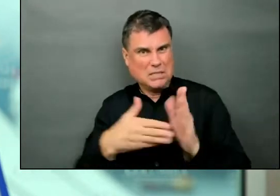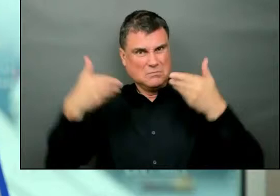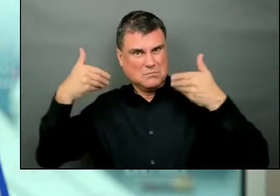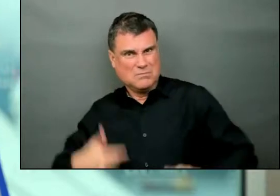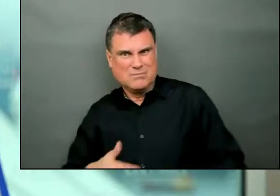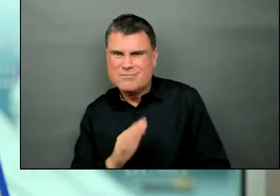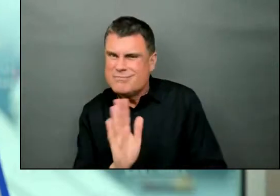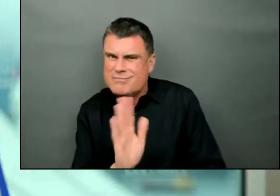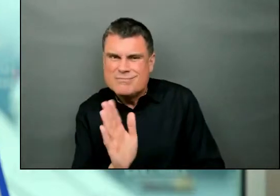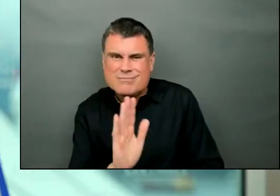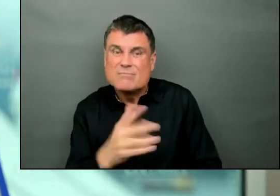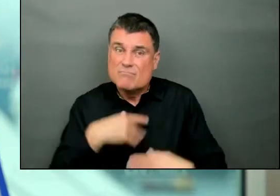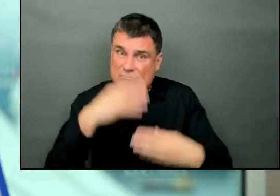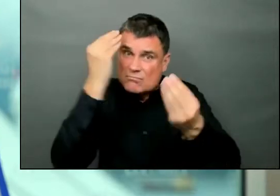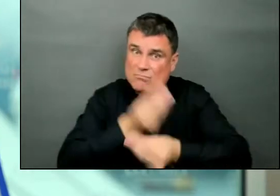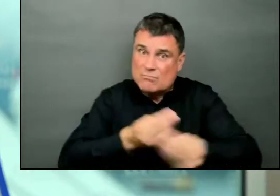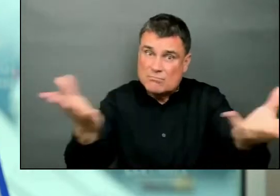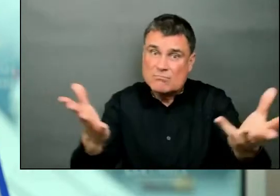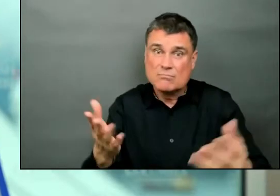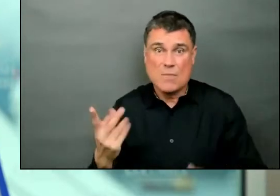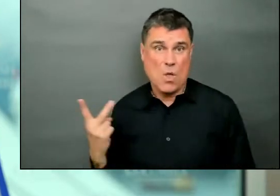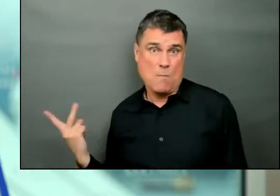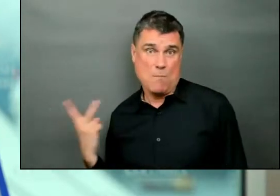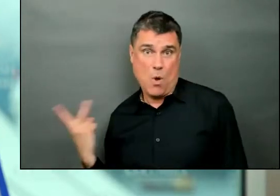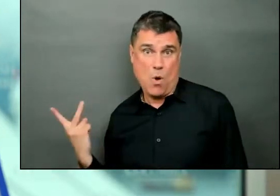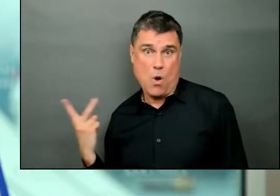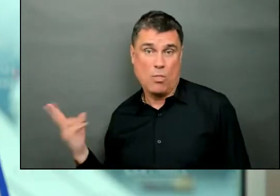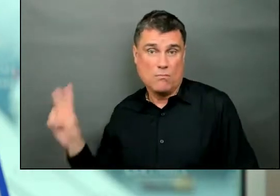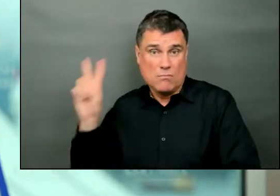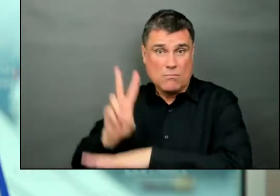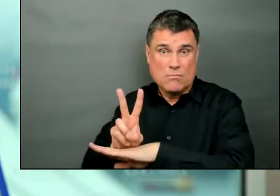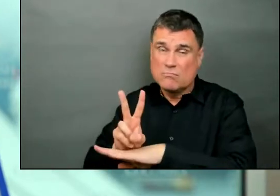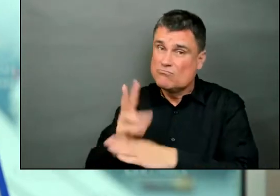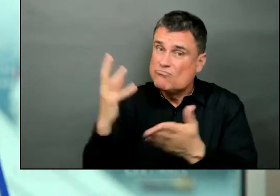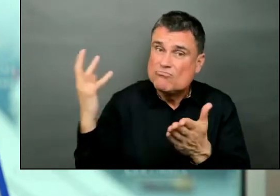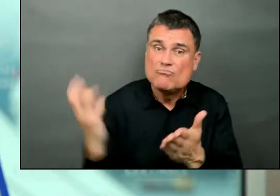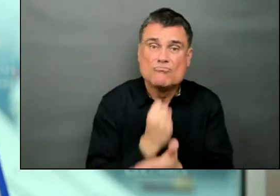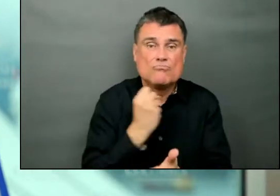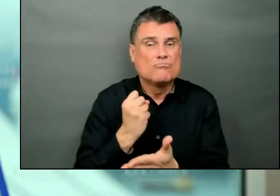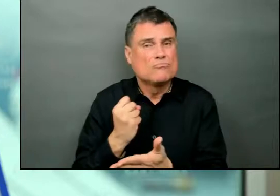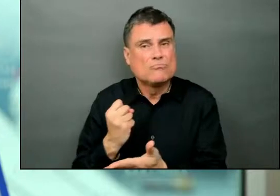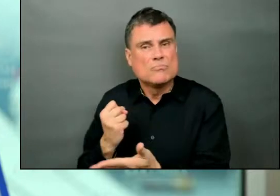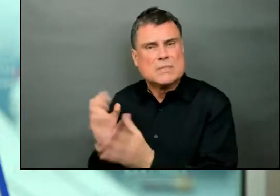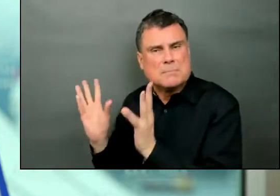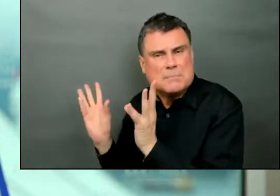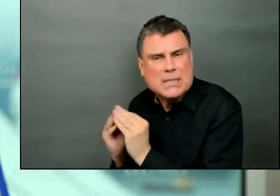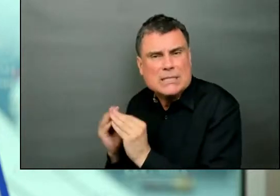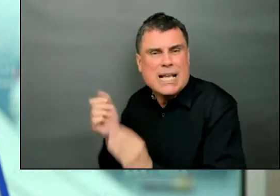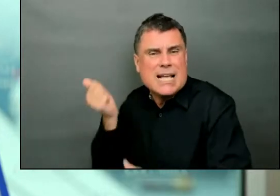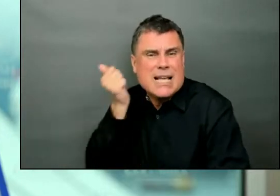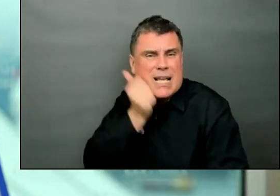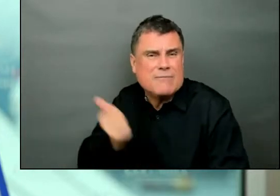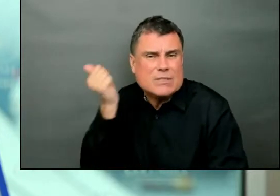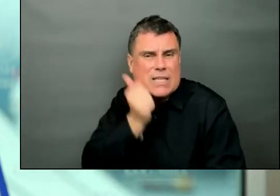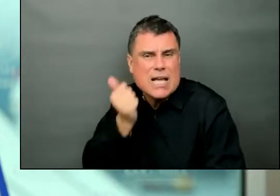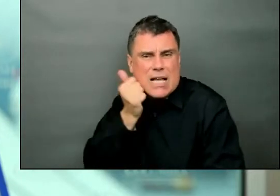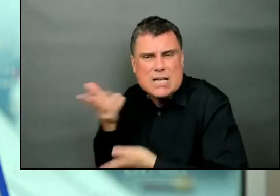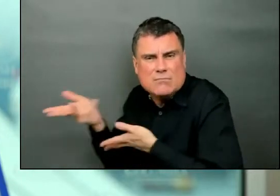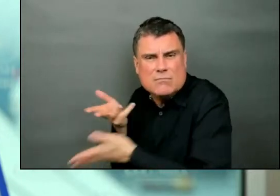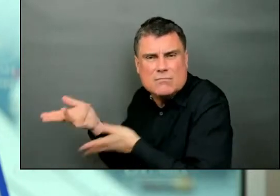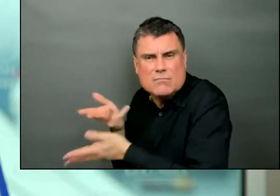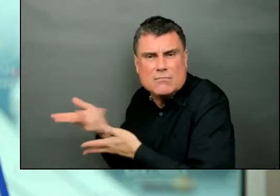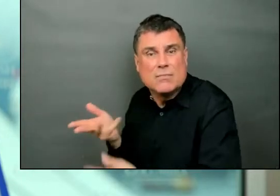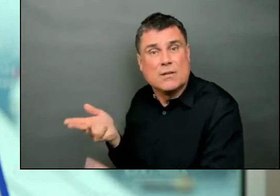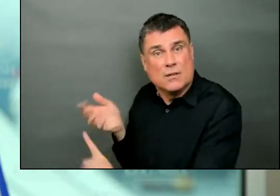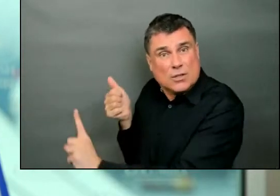Dr. Henry every day, how she never loses sight of people in this pandemic, how regardless of the